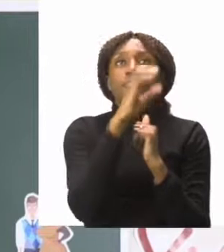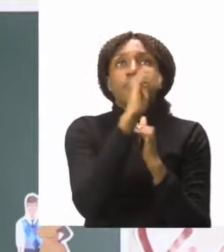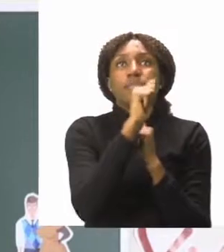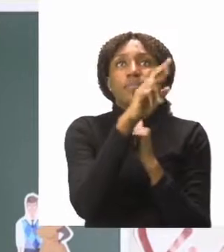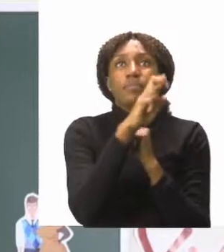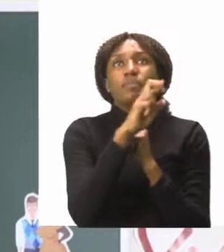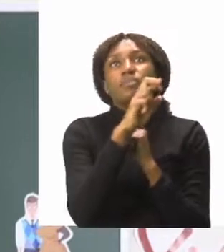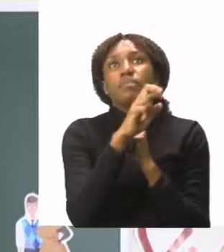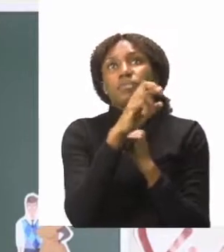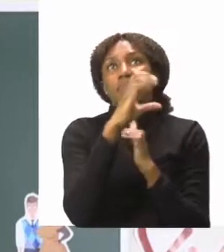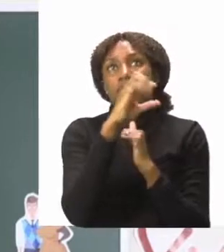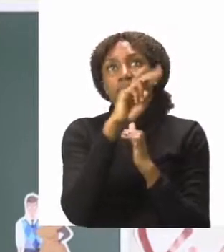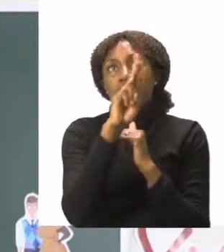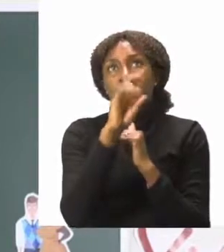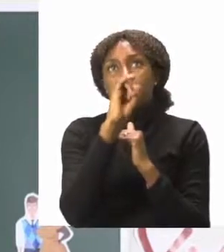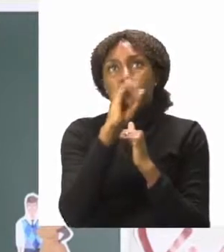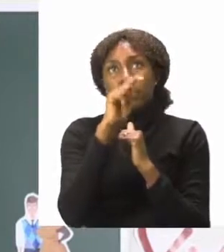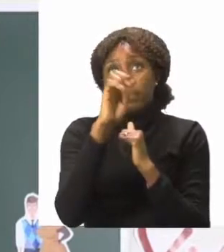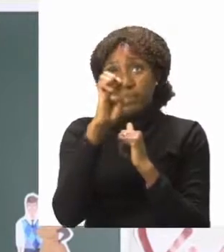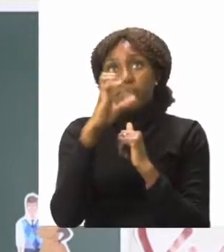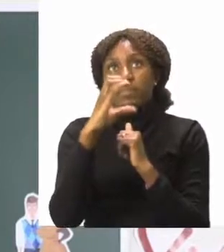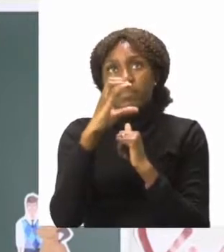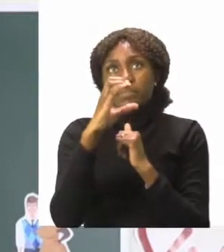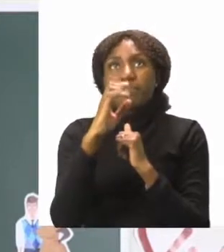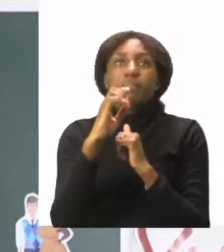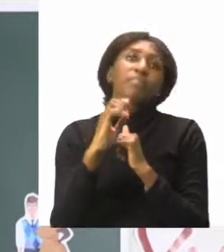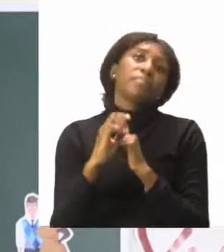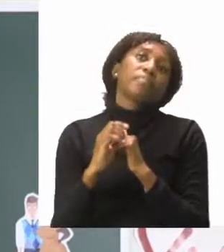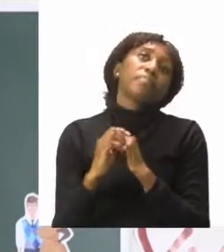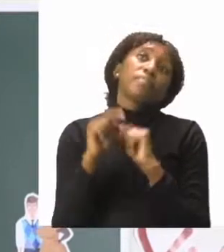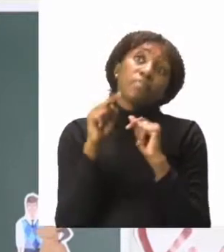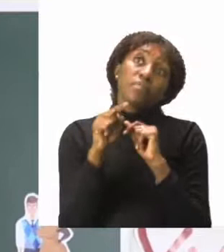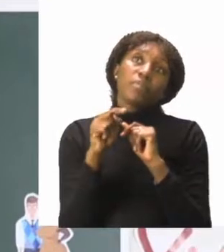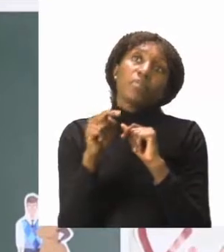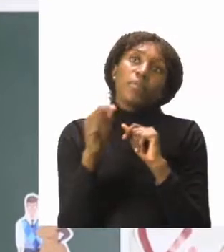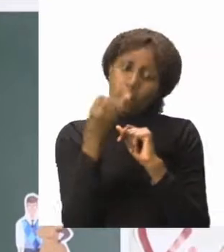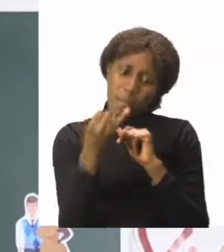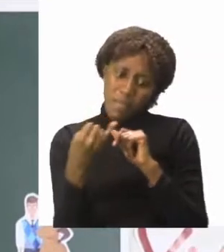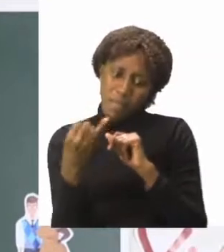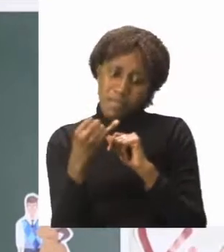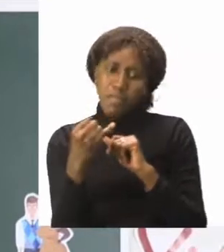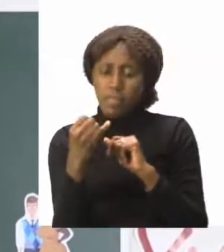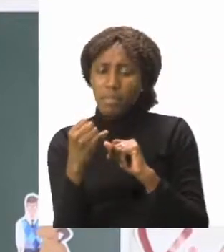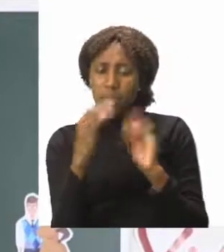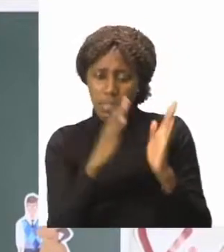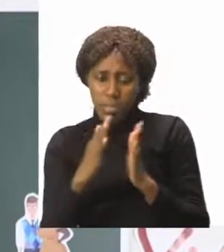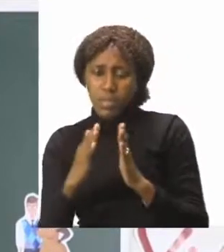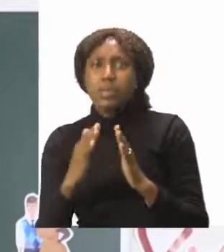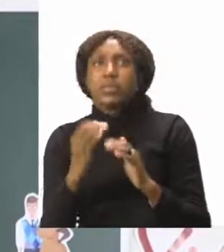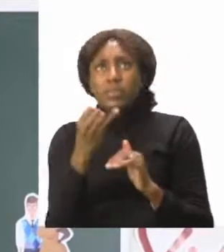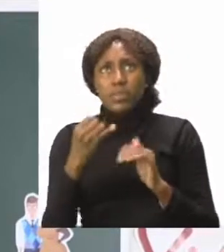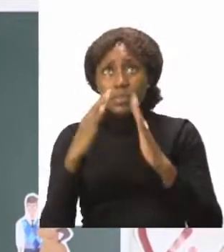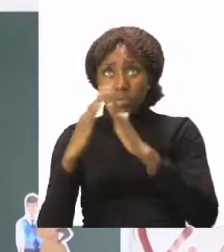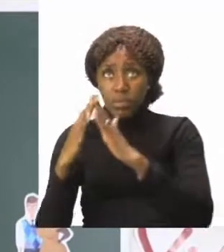an architect is someone who draws a house and shows how it's going to come out. Then